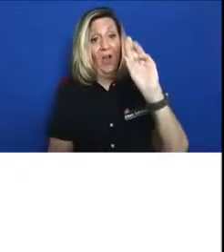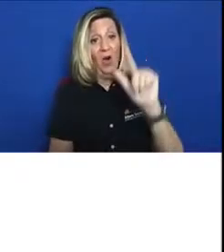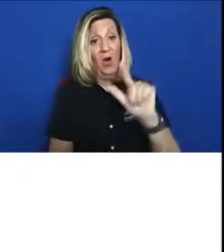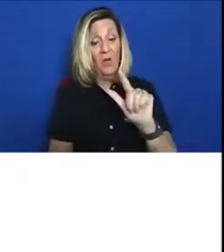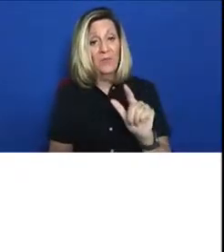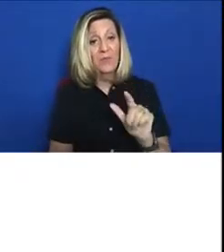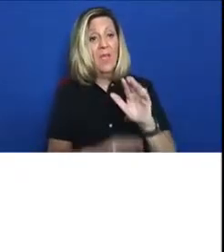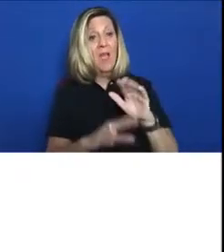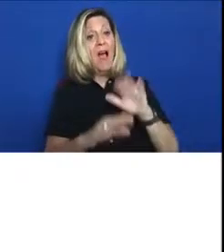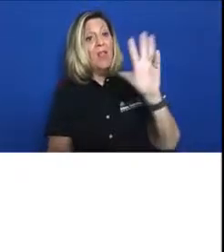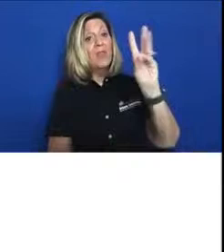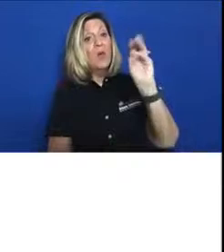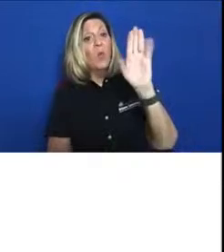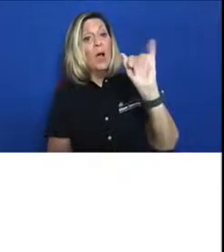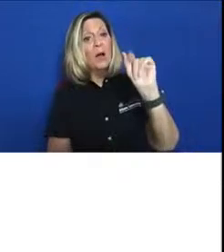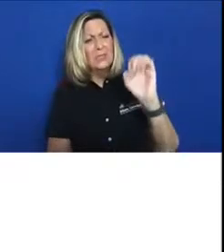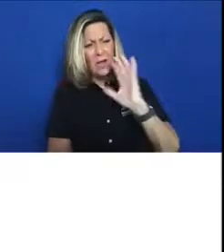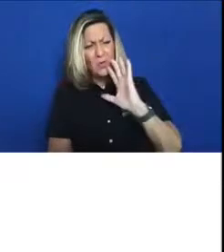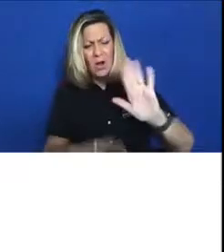www.changeyourperception.org.